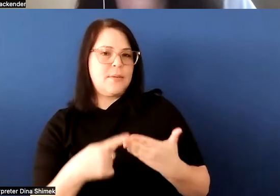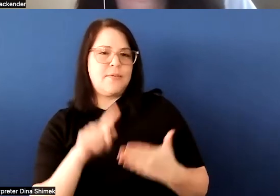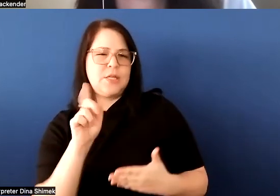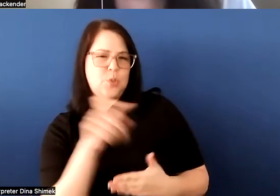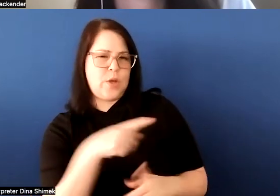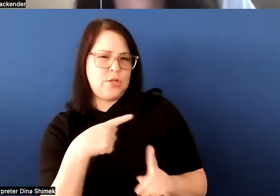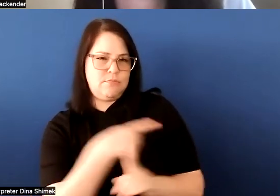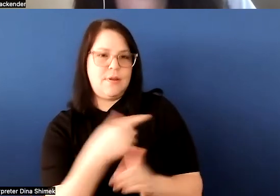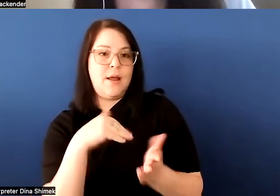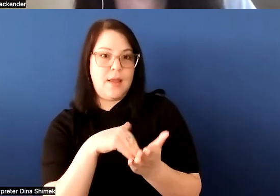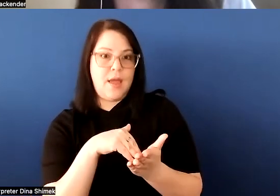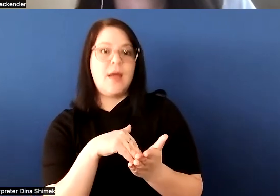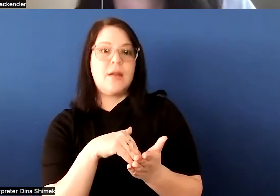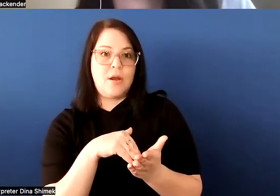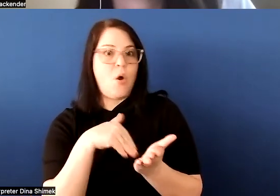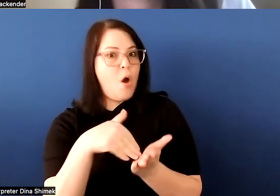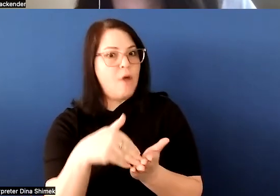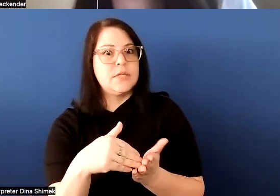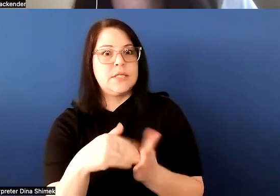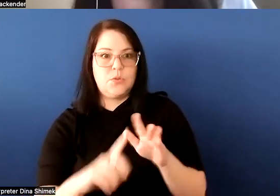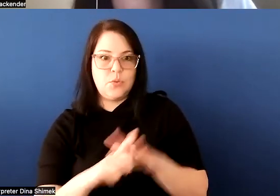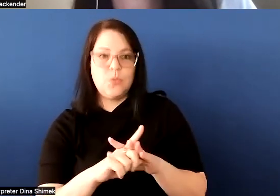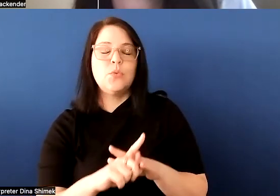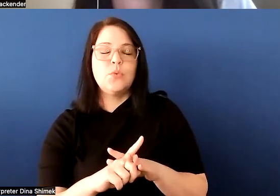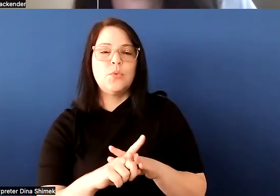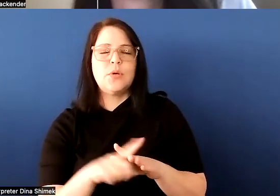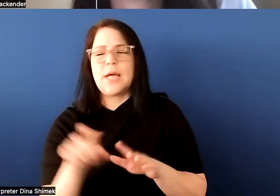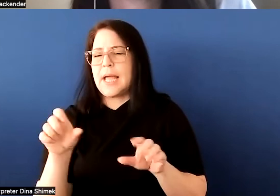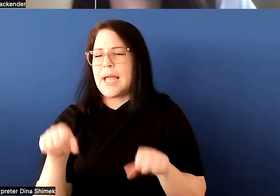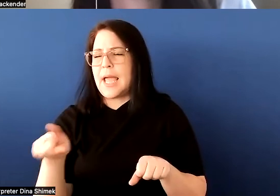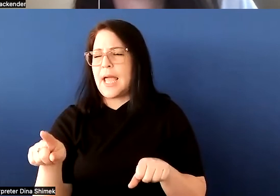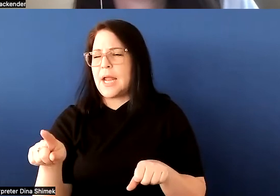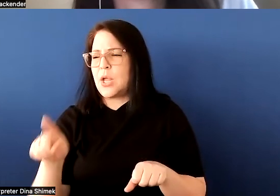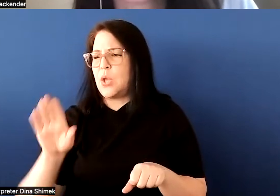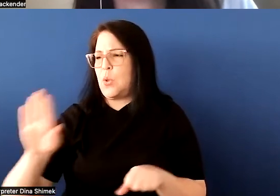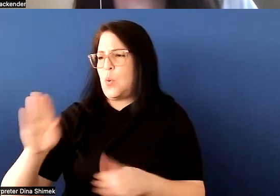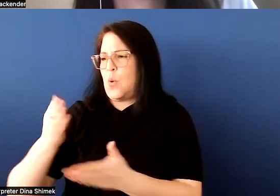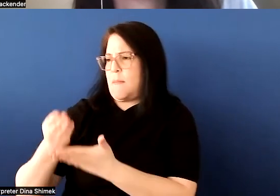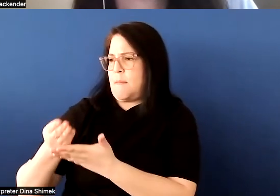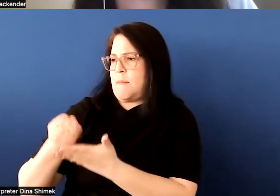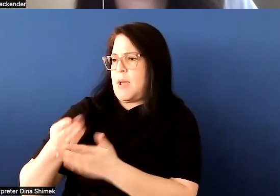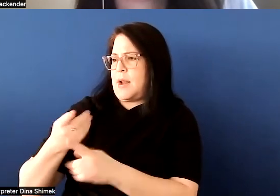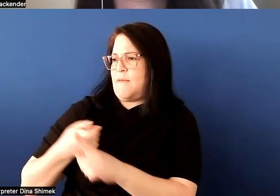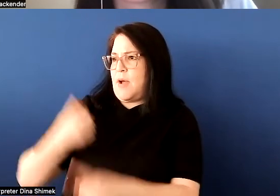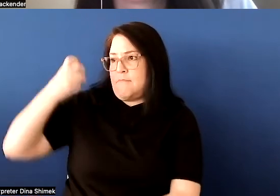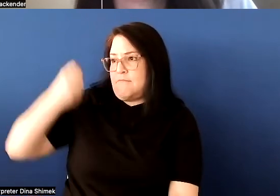this is, again, another question that we get a lot, John, of can you take money that you're receiving from